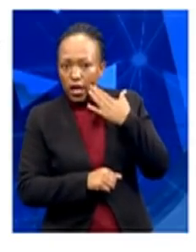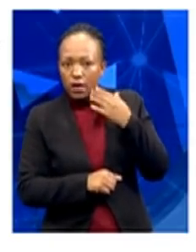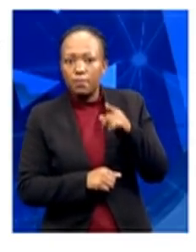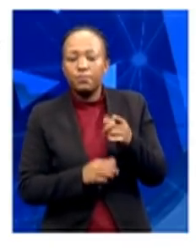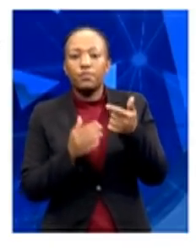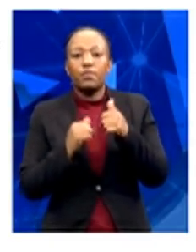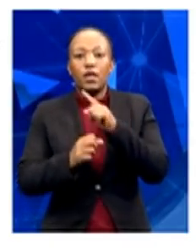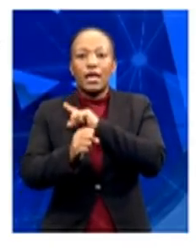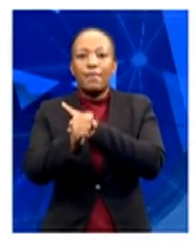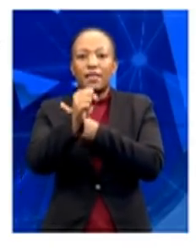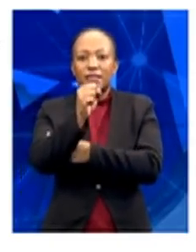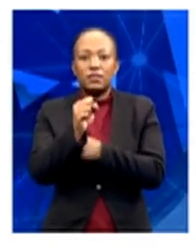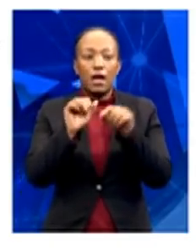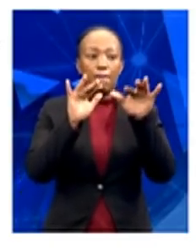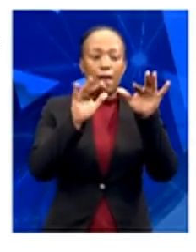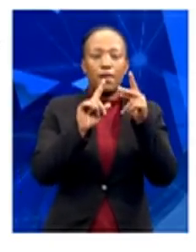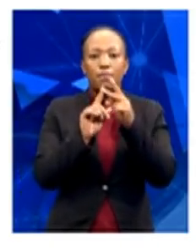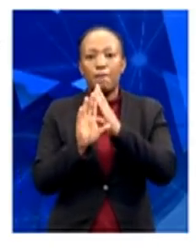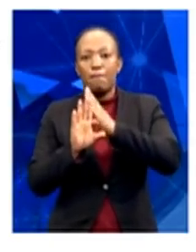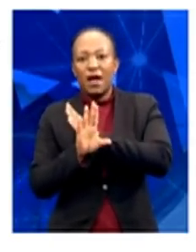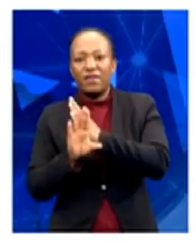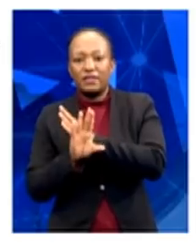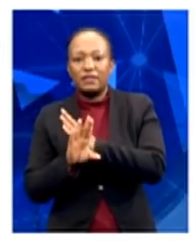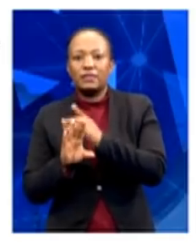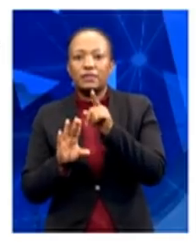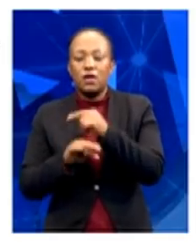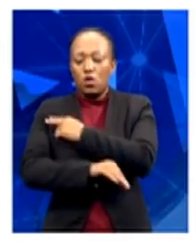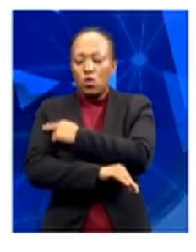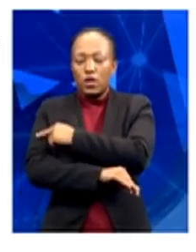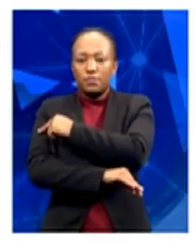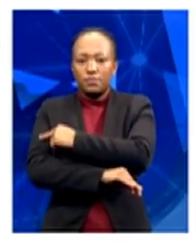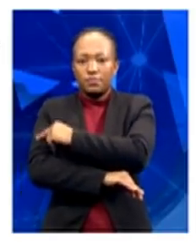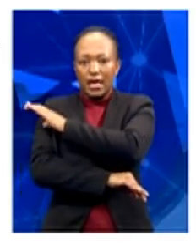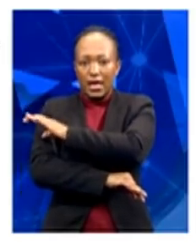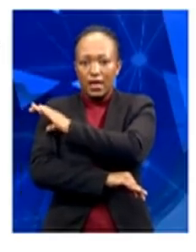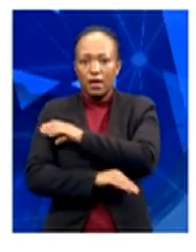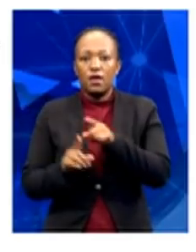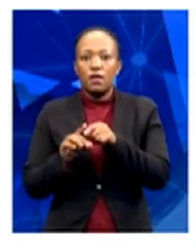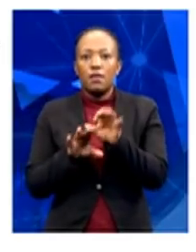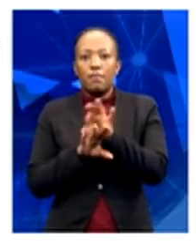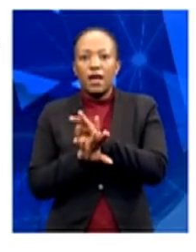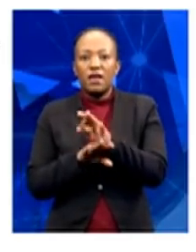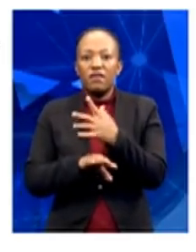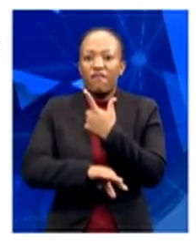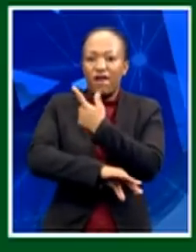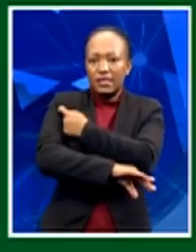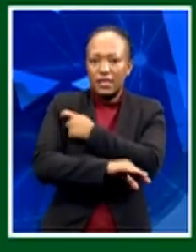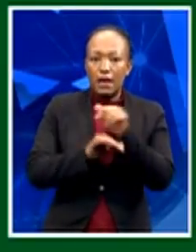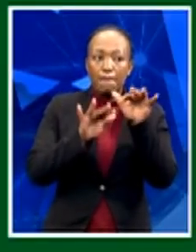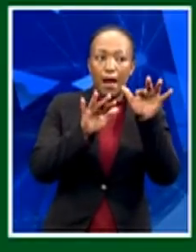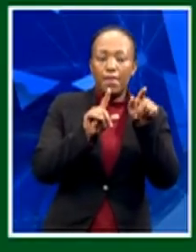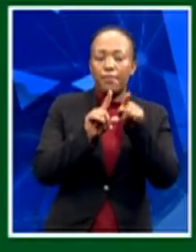private sectors, and we'll touch on planning for vaccination of public and private sector workers, and then some